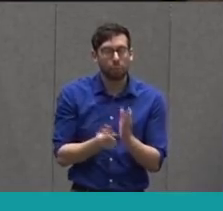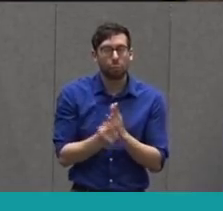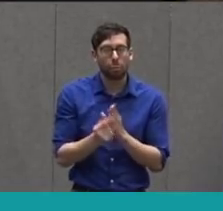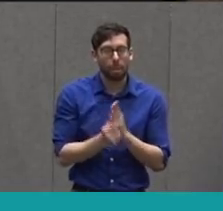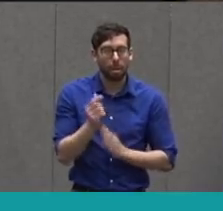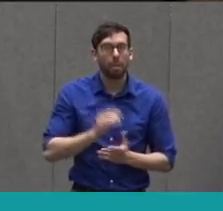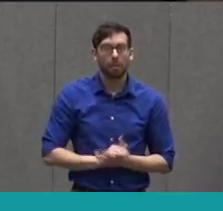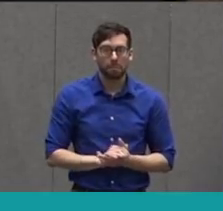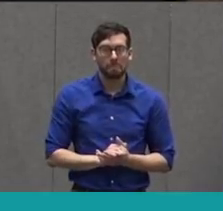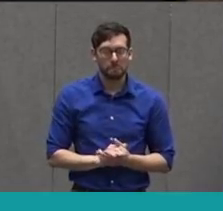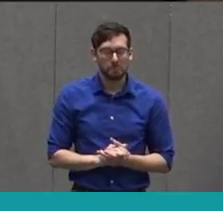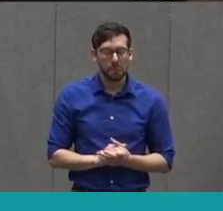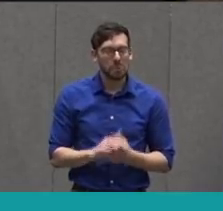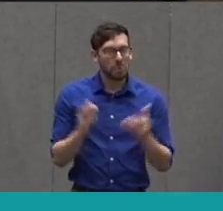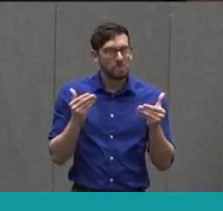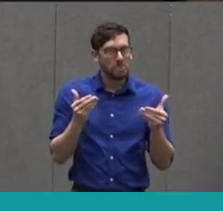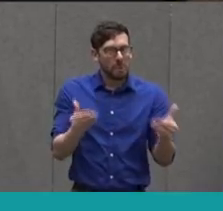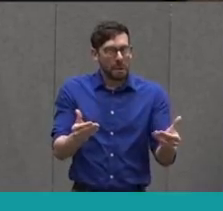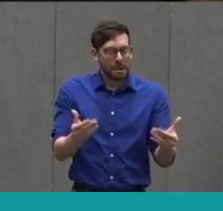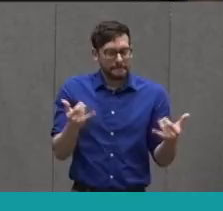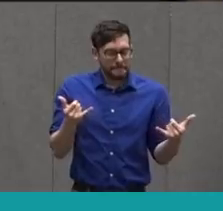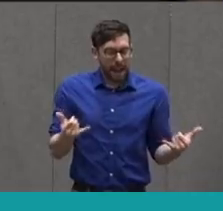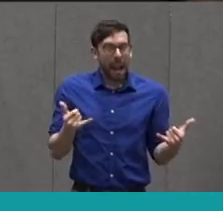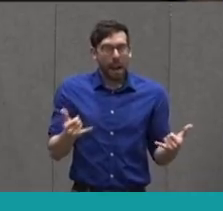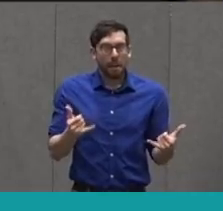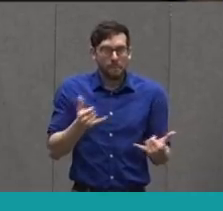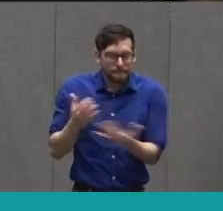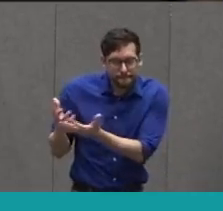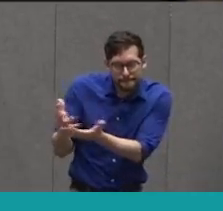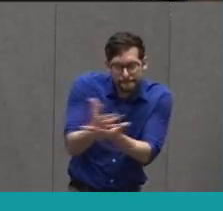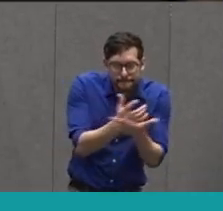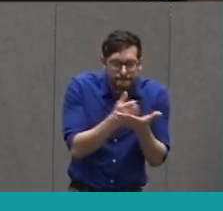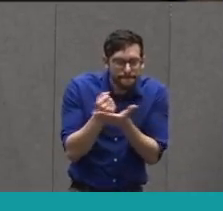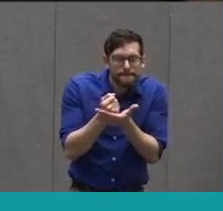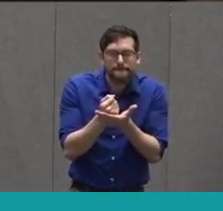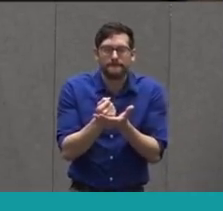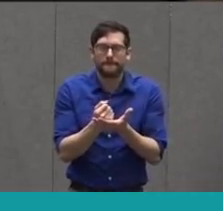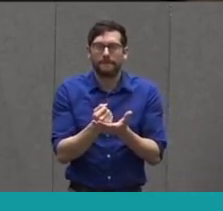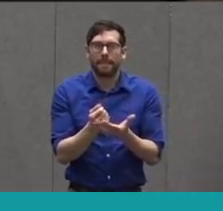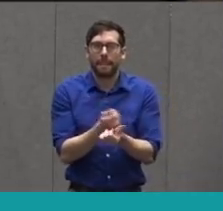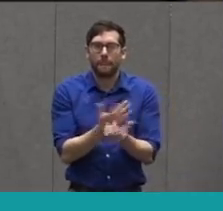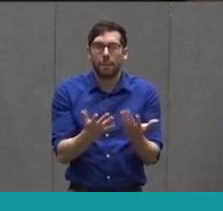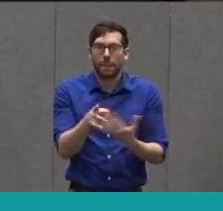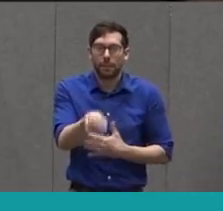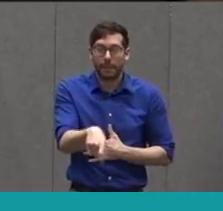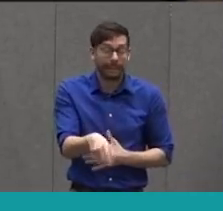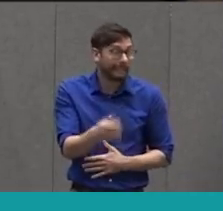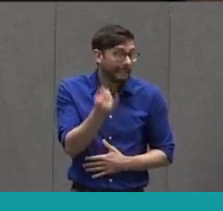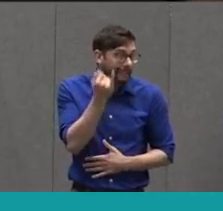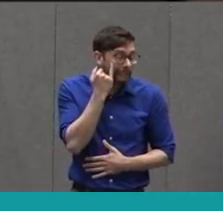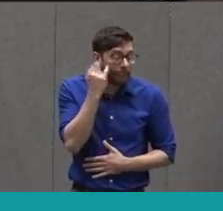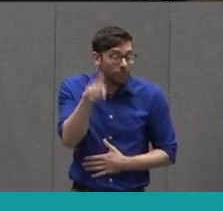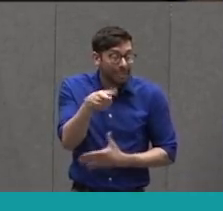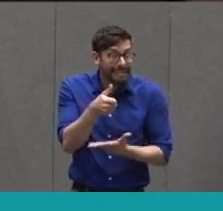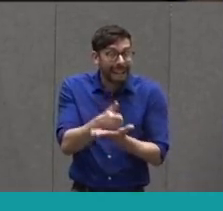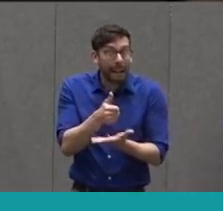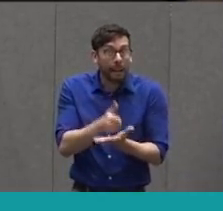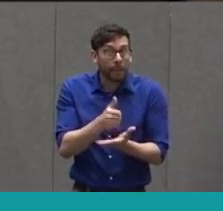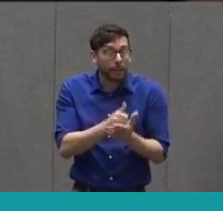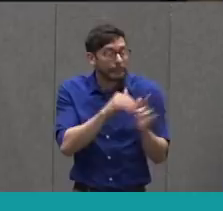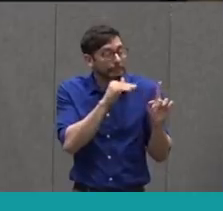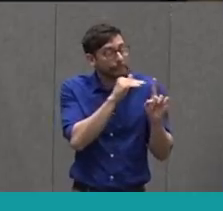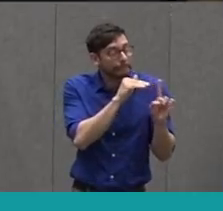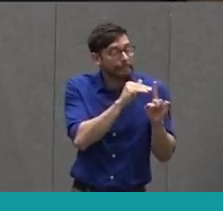I'll give you a few seconds to get that, and if you need any assistance, please make sure that you ask a grown-up for that information.